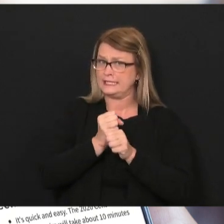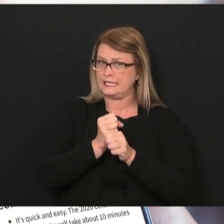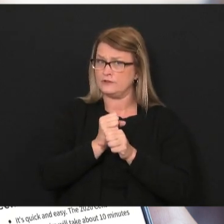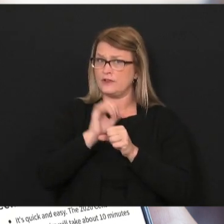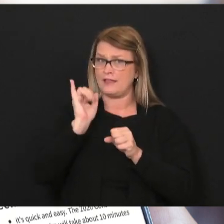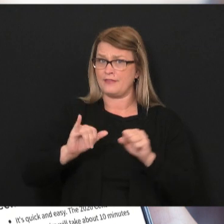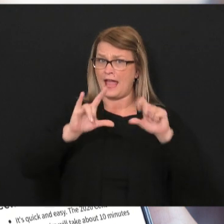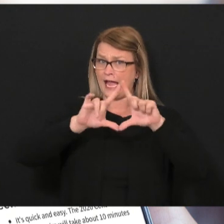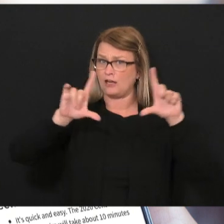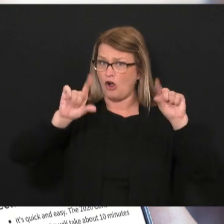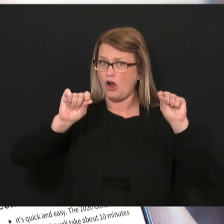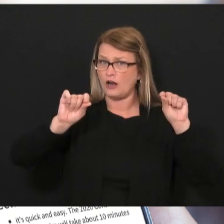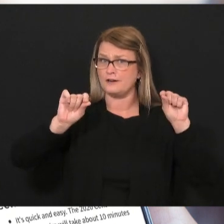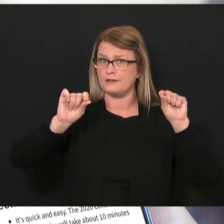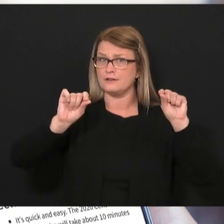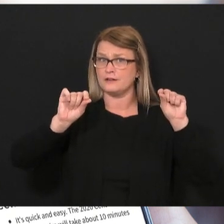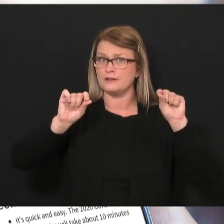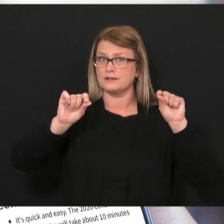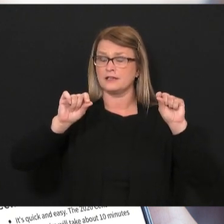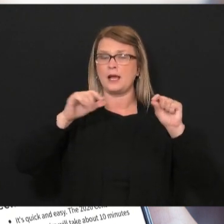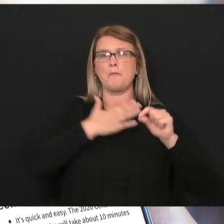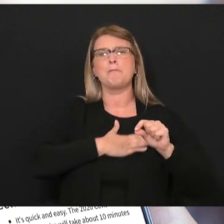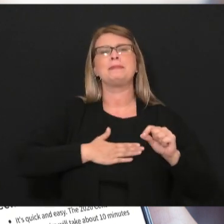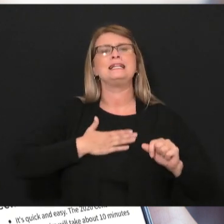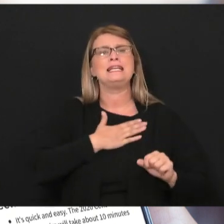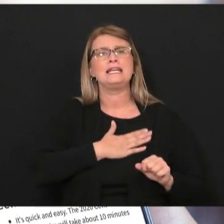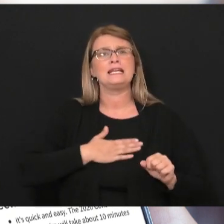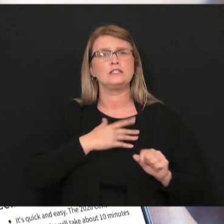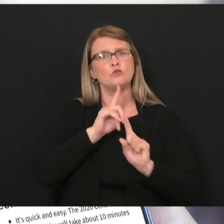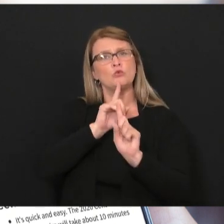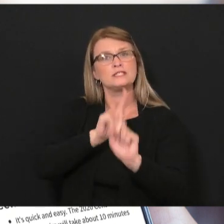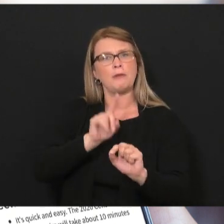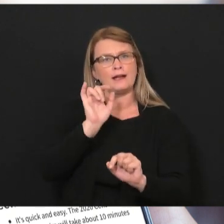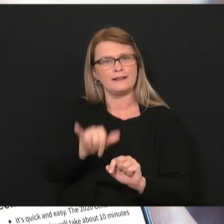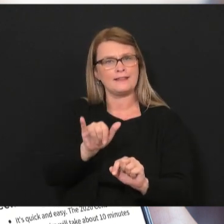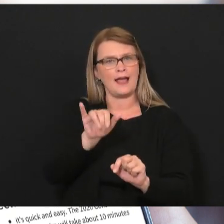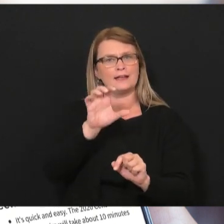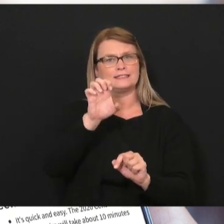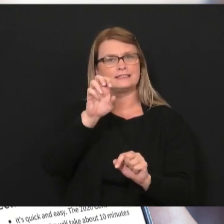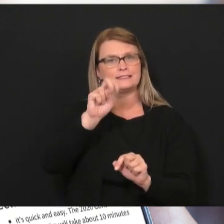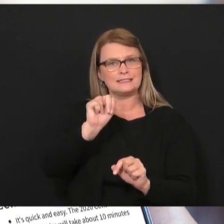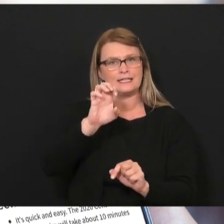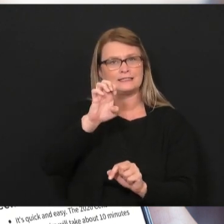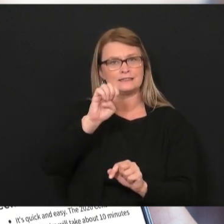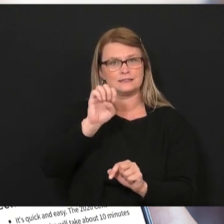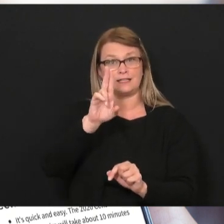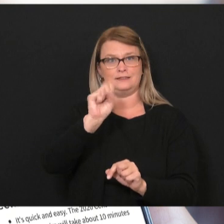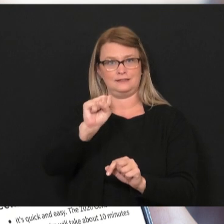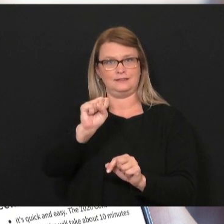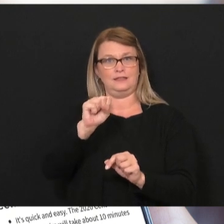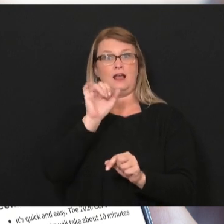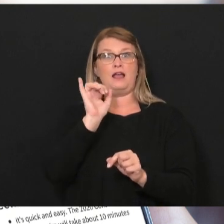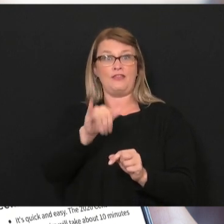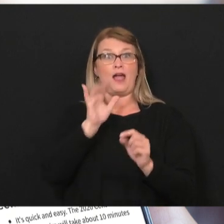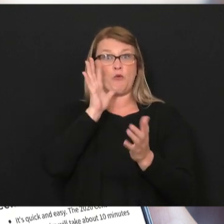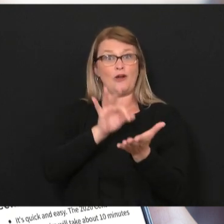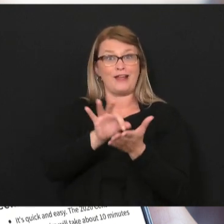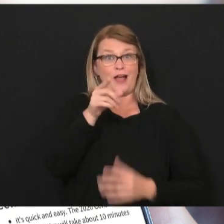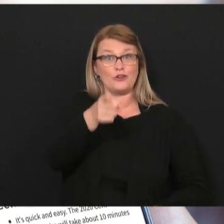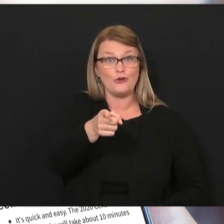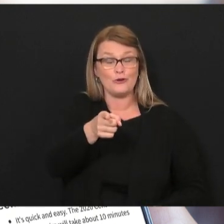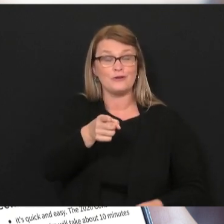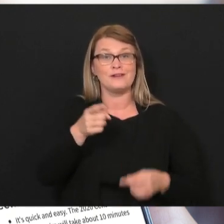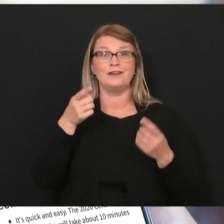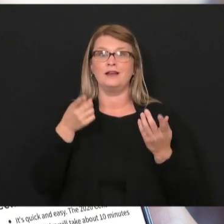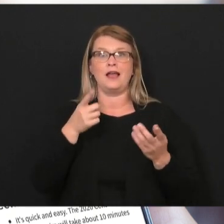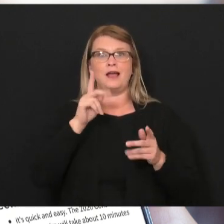little card, please respond to it and be counted. And that will prevent people from having to